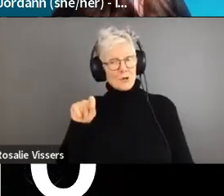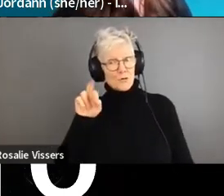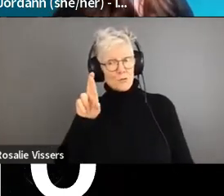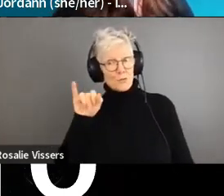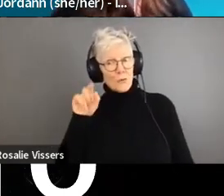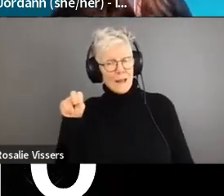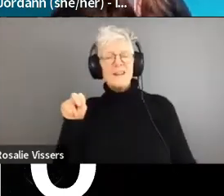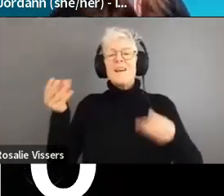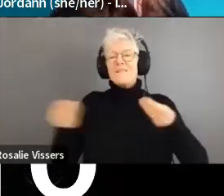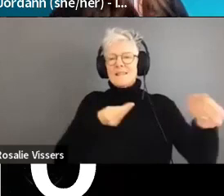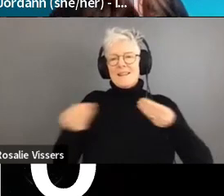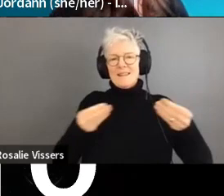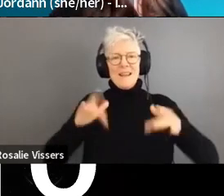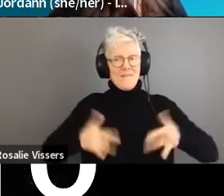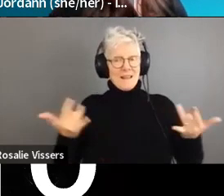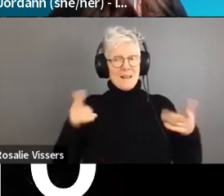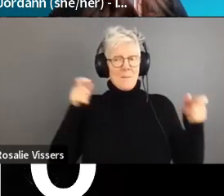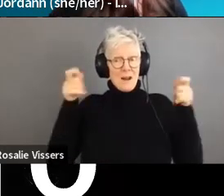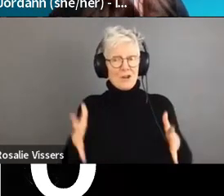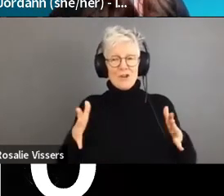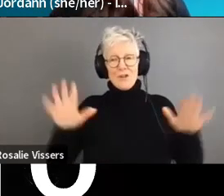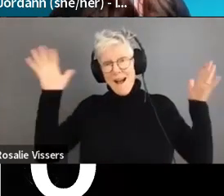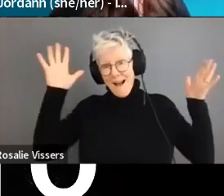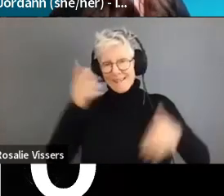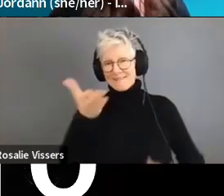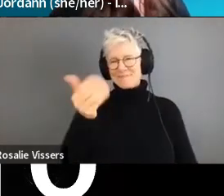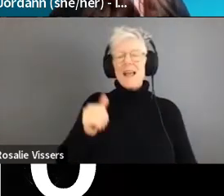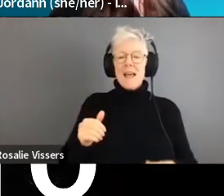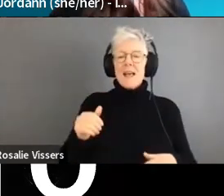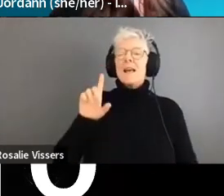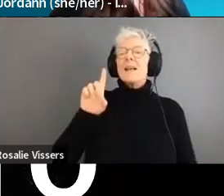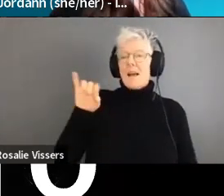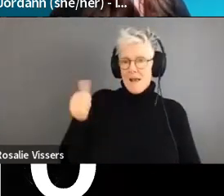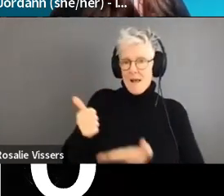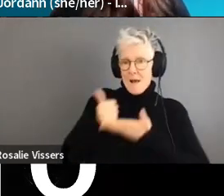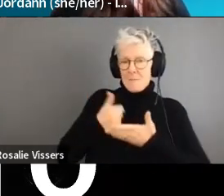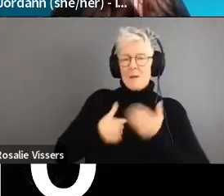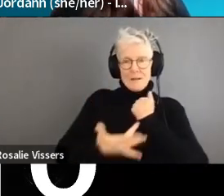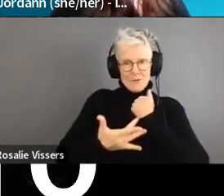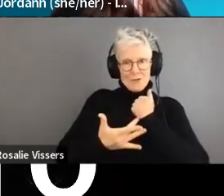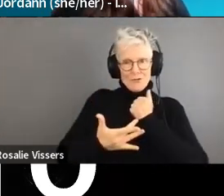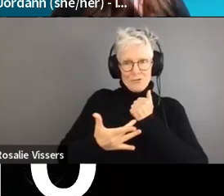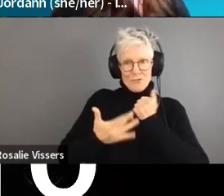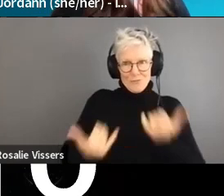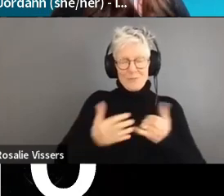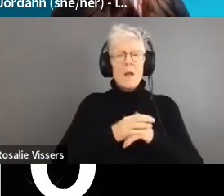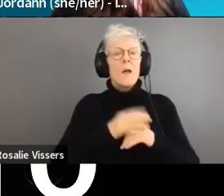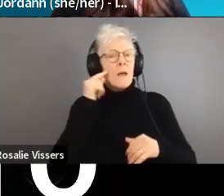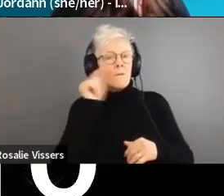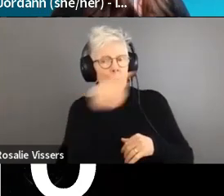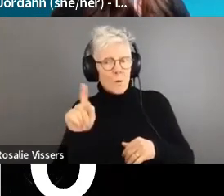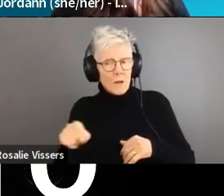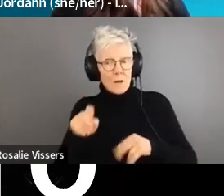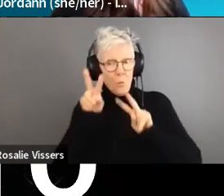our facility and events manager. She's given everyone a wave. Diana will be helping me on the call today. For participants that require